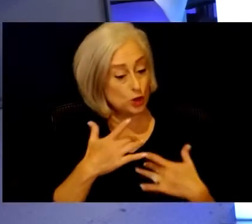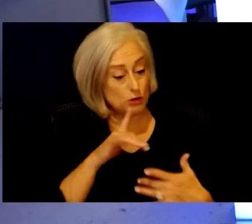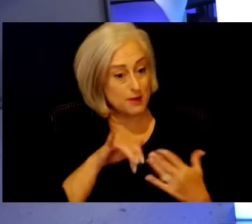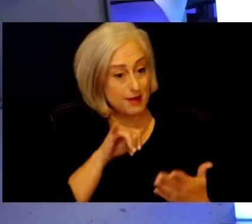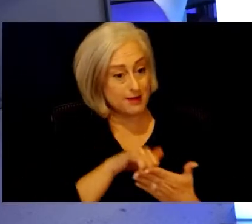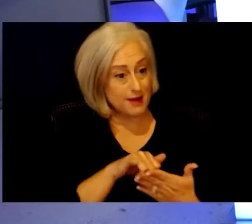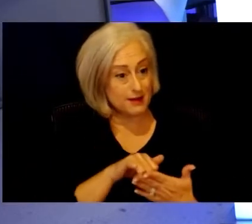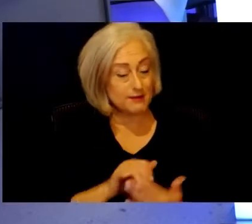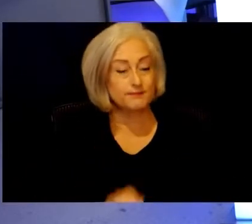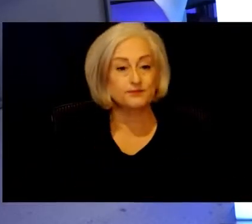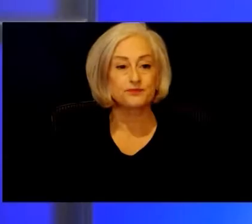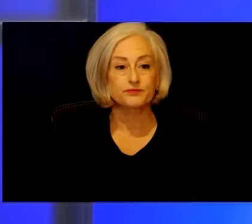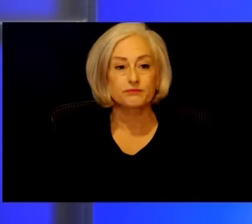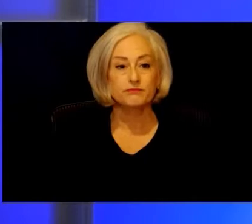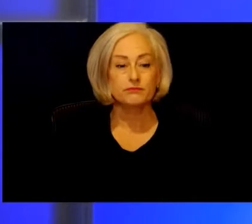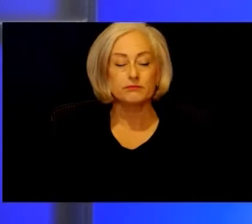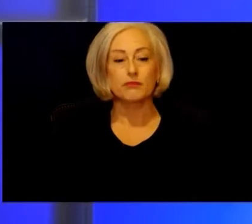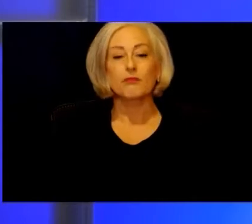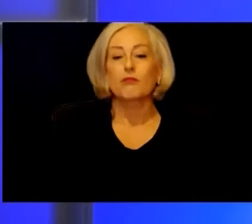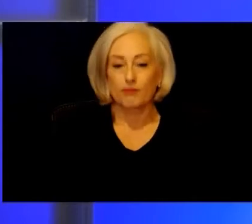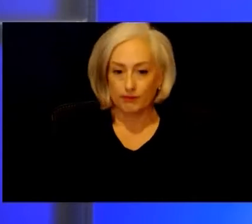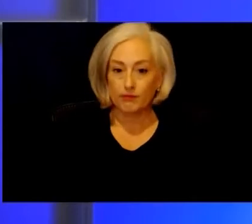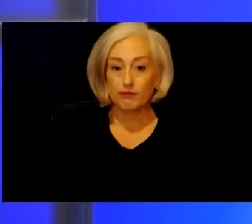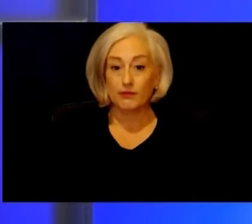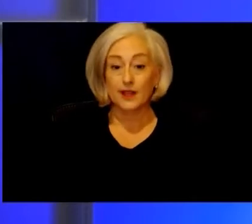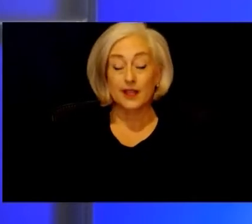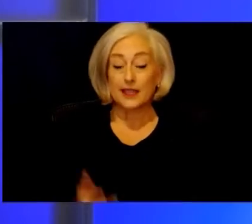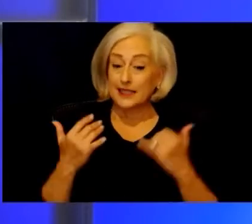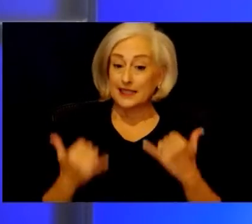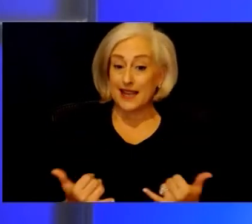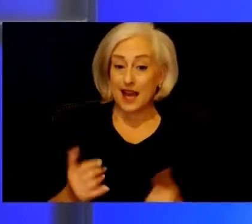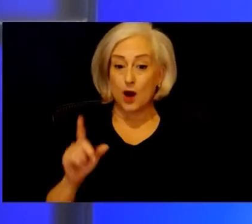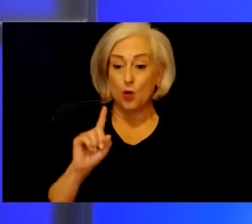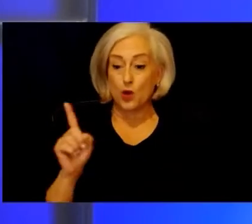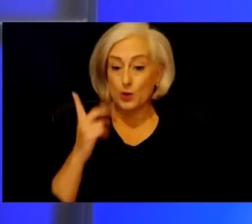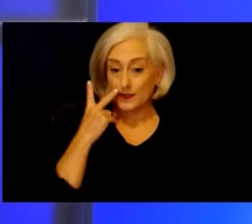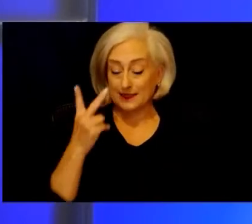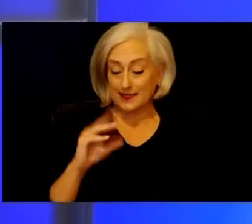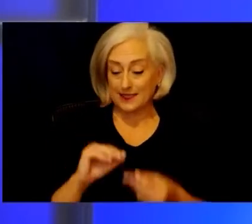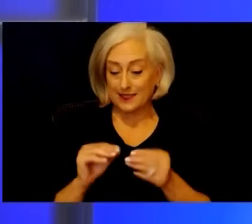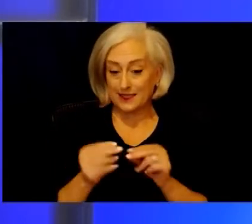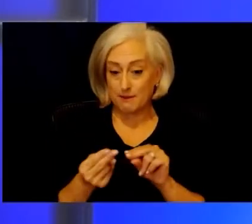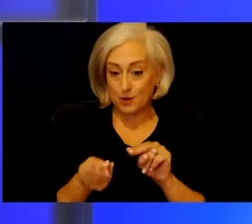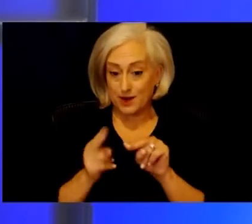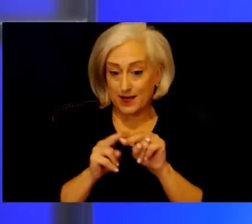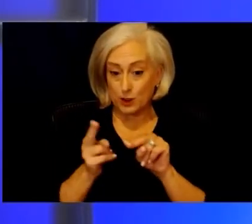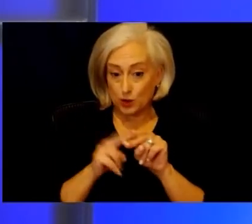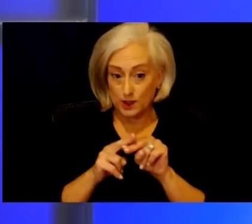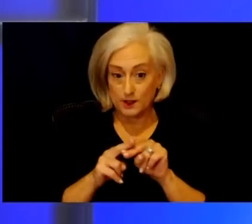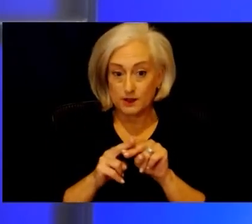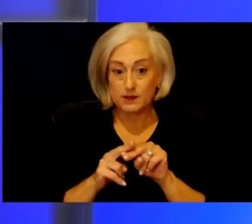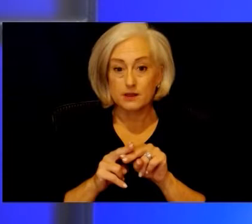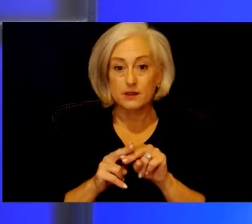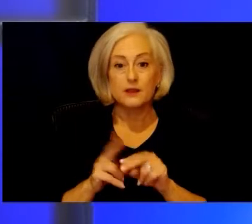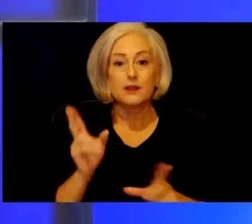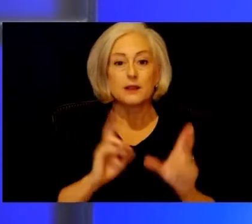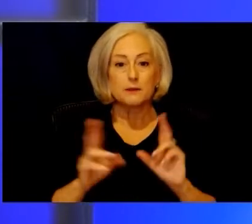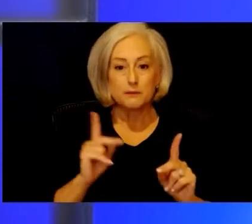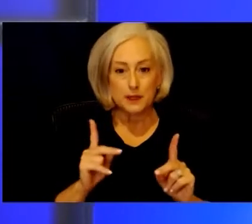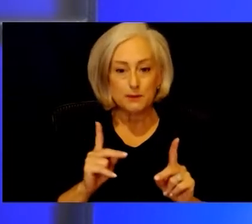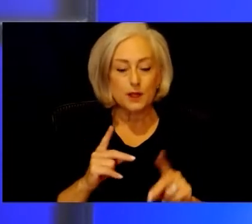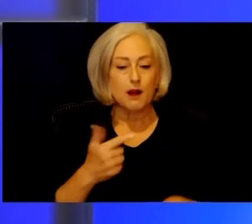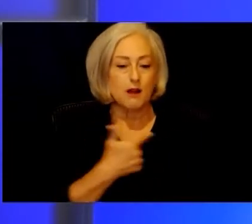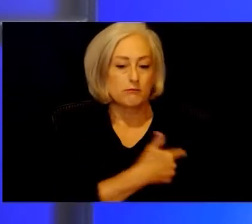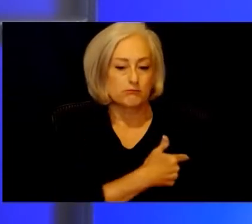I mean, I think, especially now where we have had upticks and people are starting to pursue, getting their boosters or re-get vaccinated, that's always